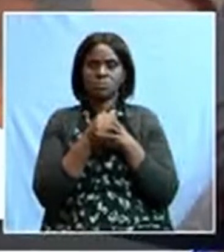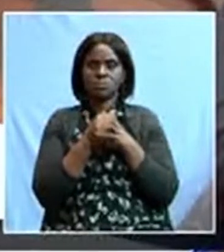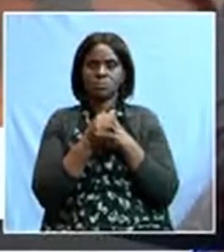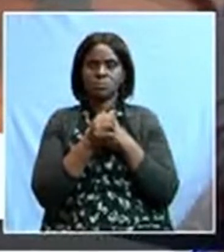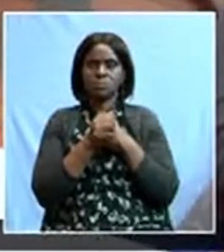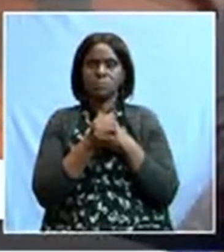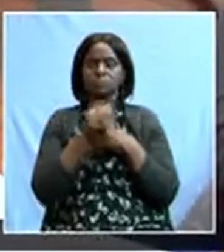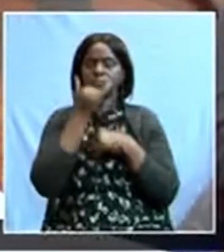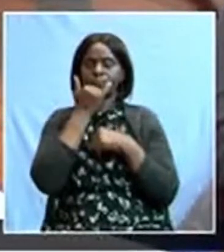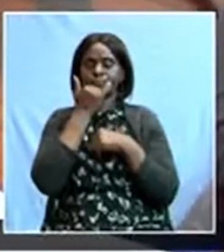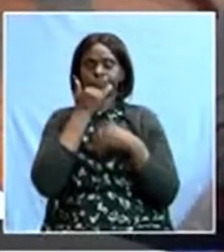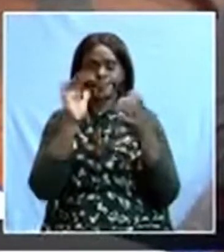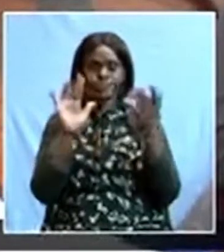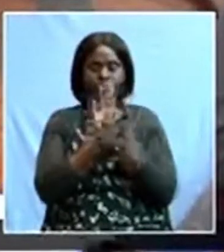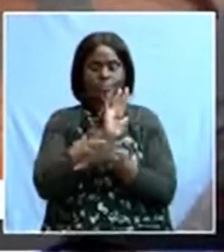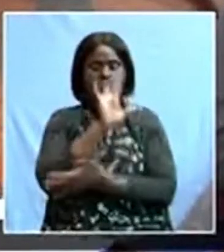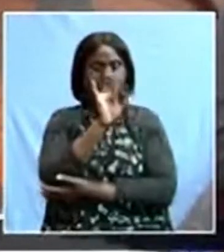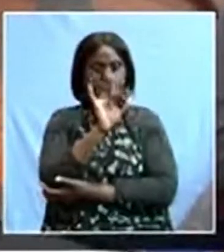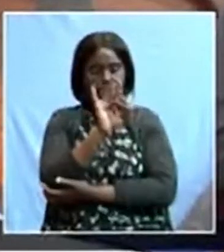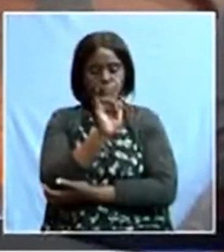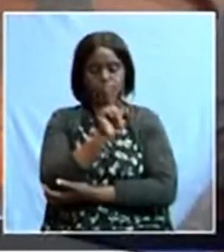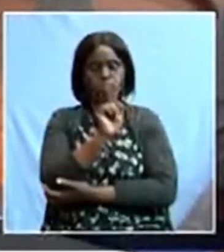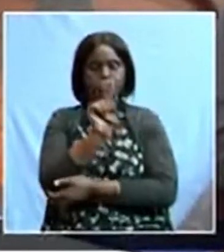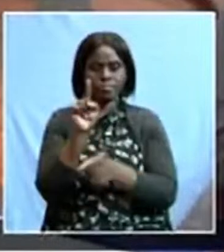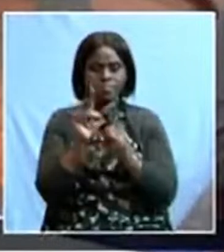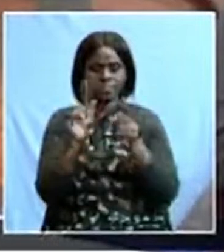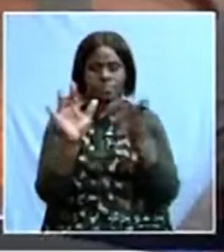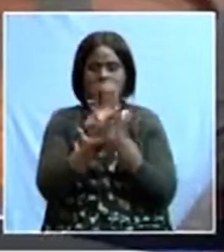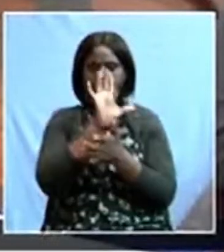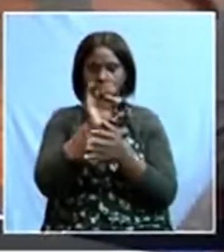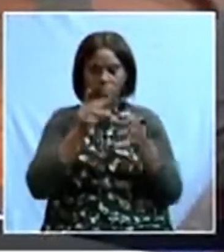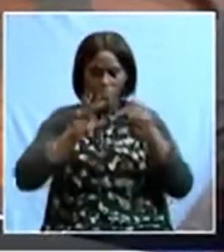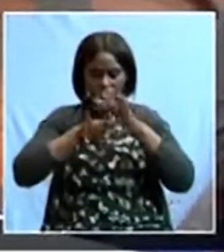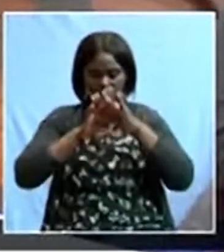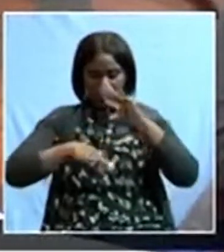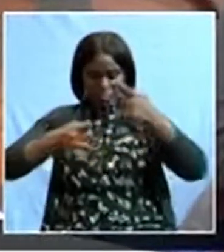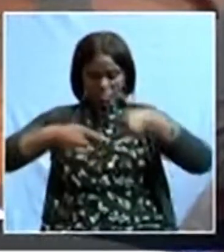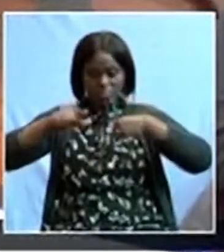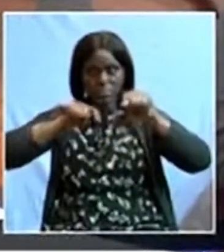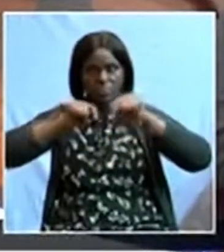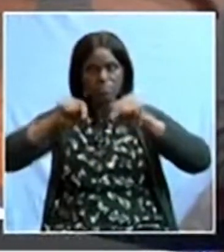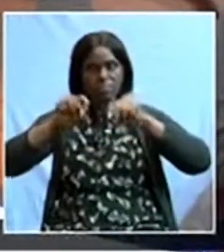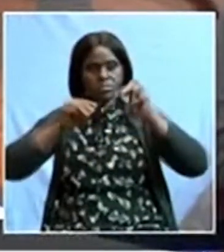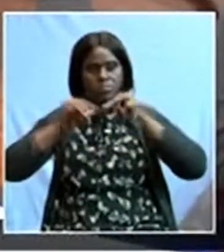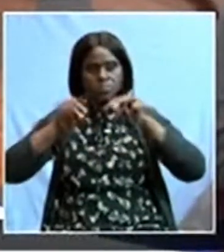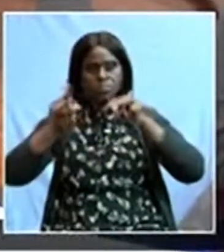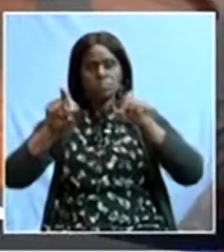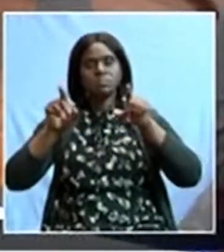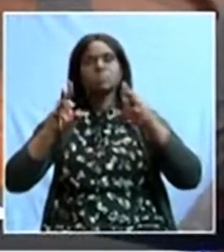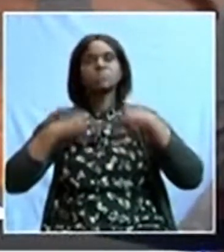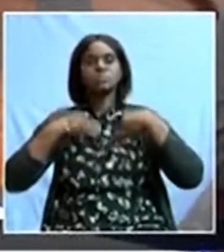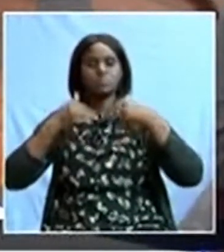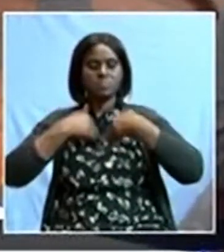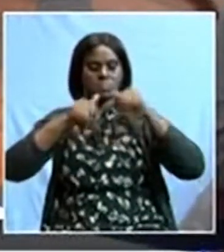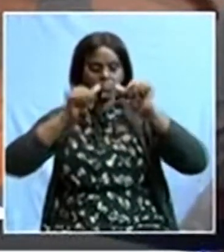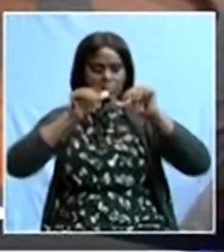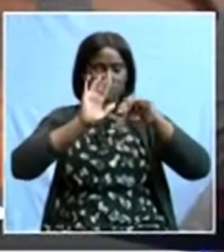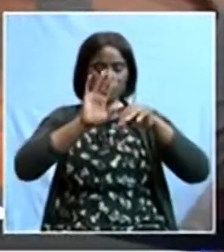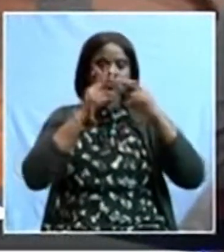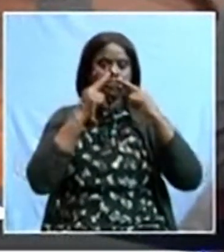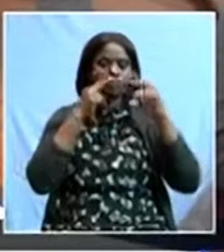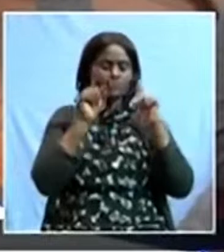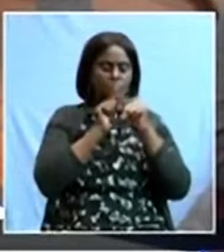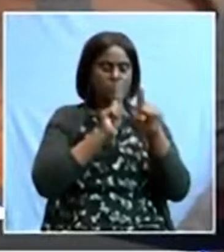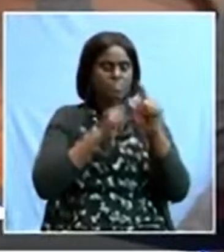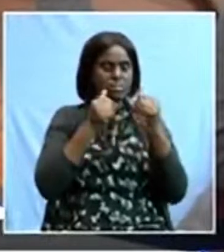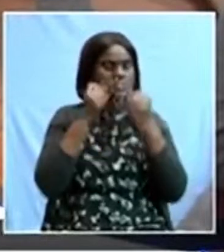Cause of query on page 8. Yeah, cause of query on page 8 under local governance. Management acknowledged the auditor's findings and